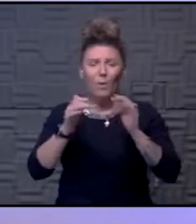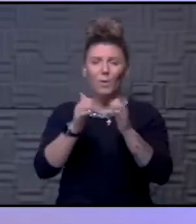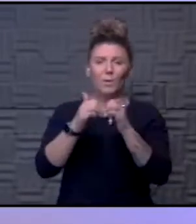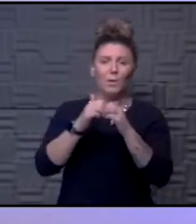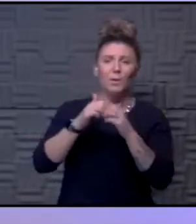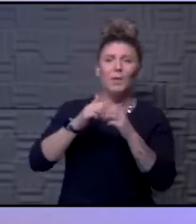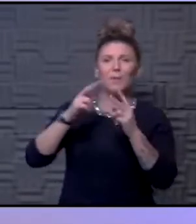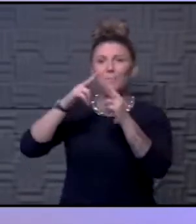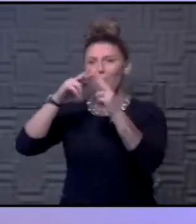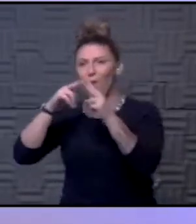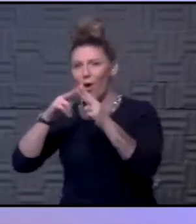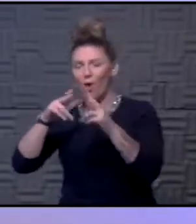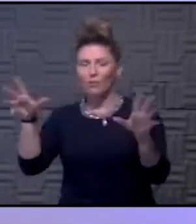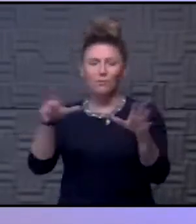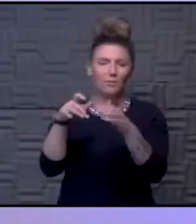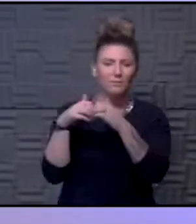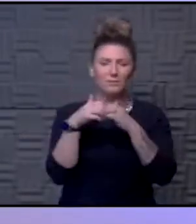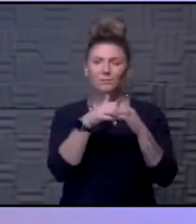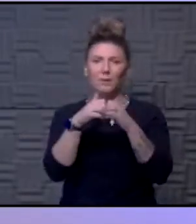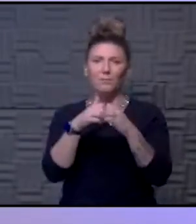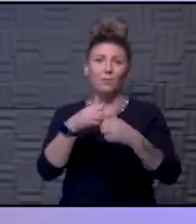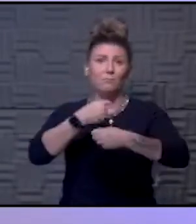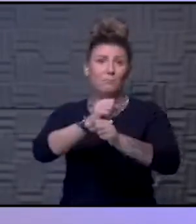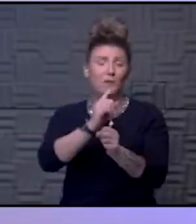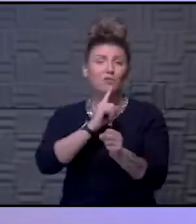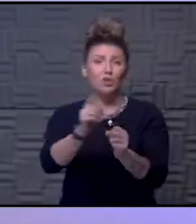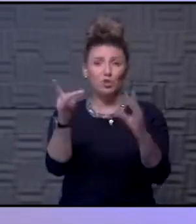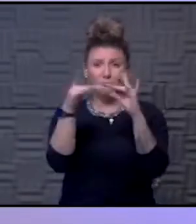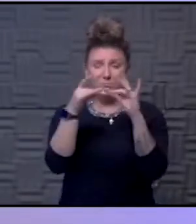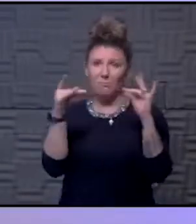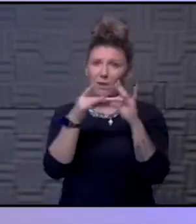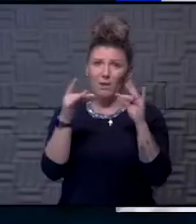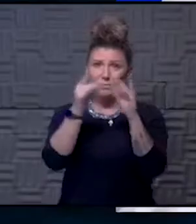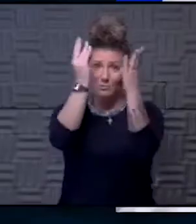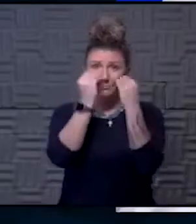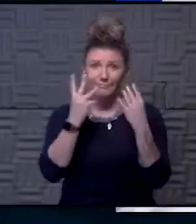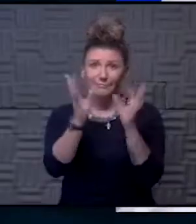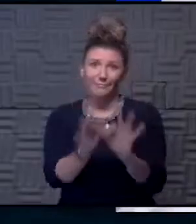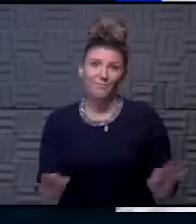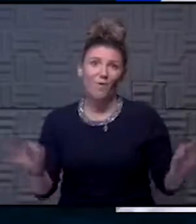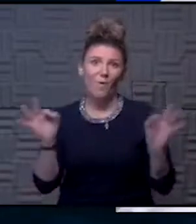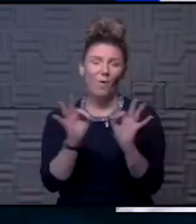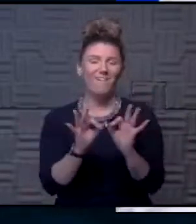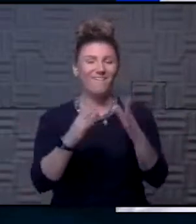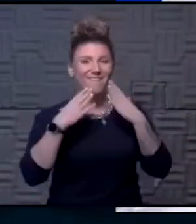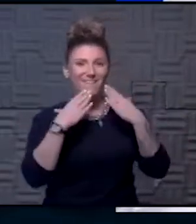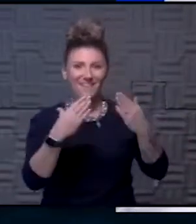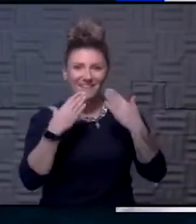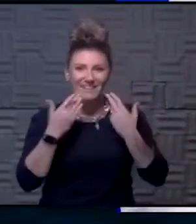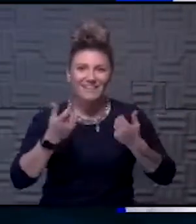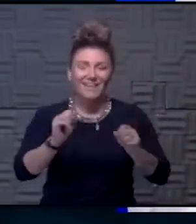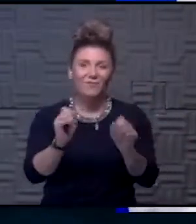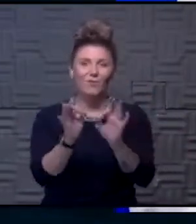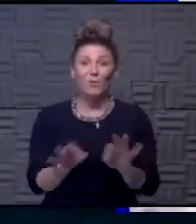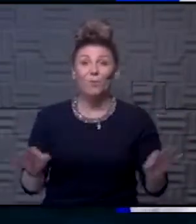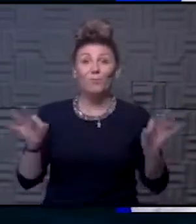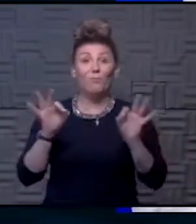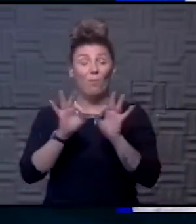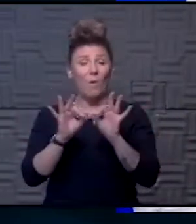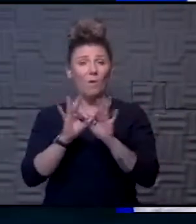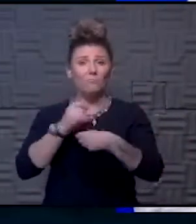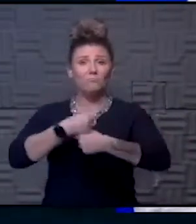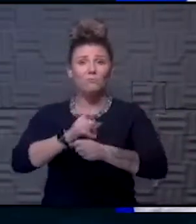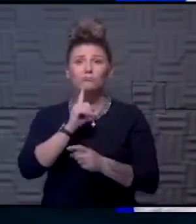to disseminate important messaging. Great. Thanks for that effort. No doubt important, making sure that everyone